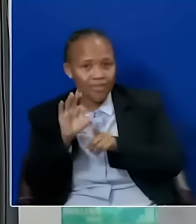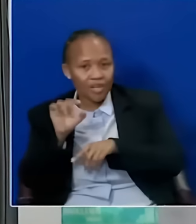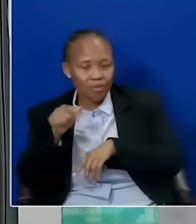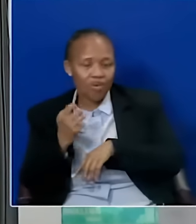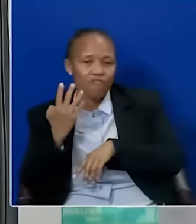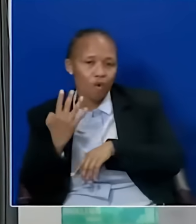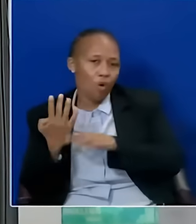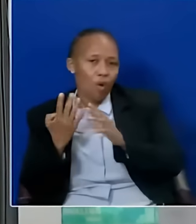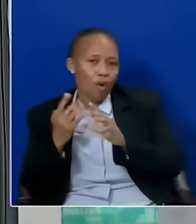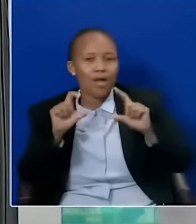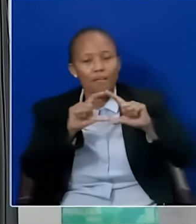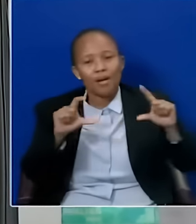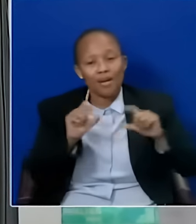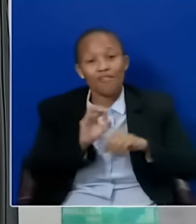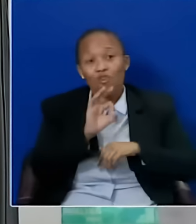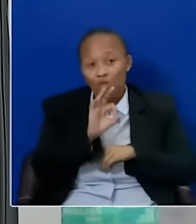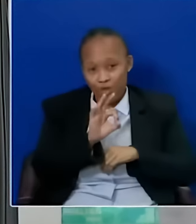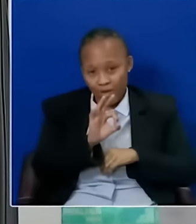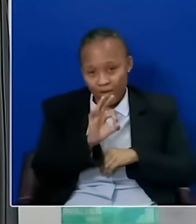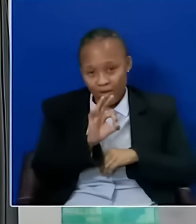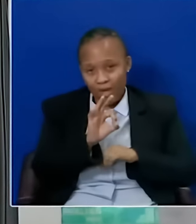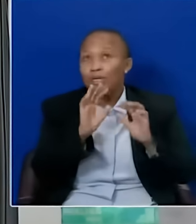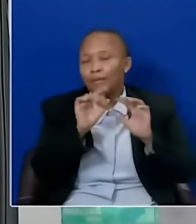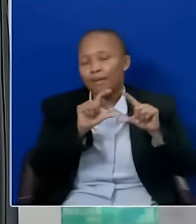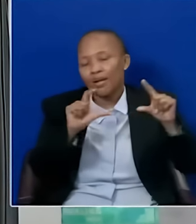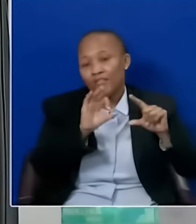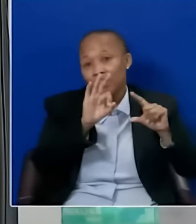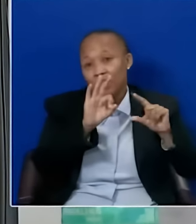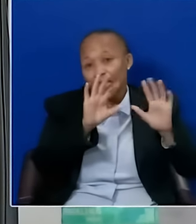3, in paragraph 10.6. Then I said,